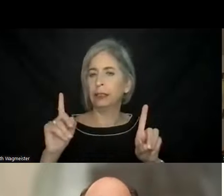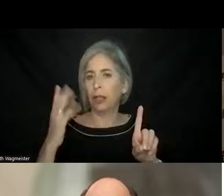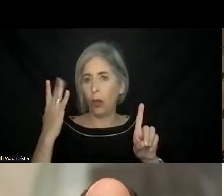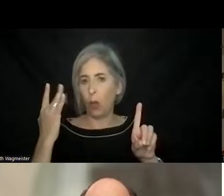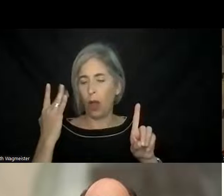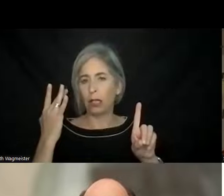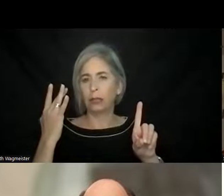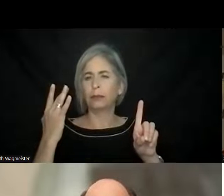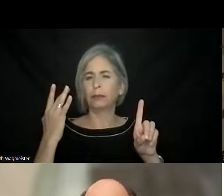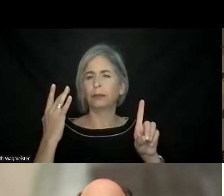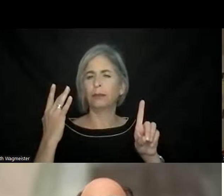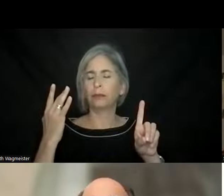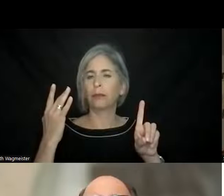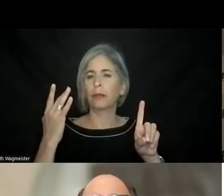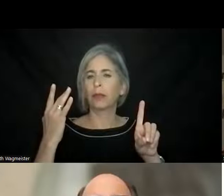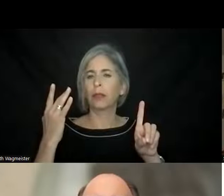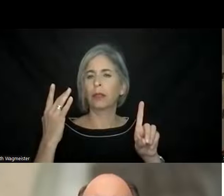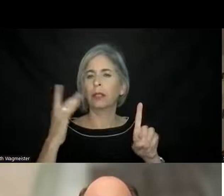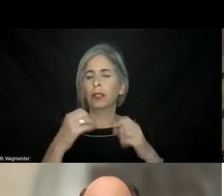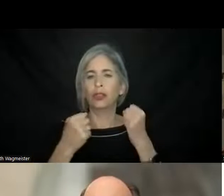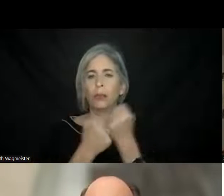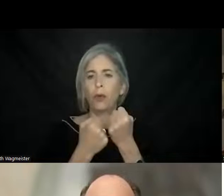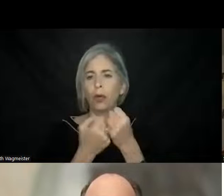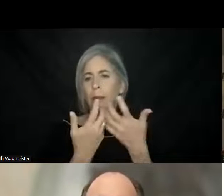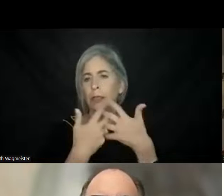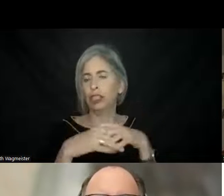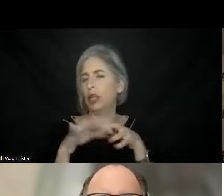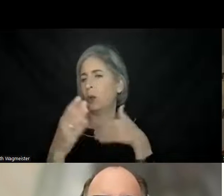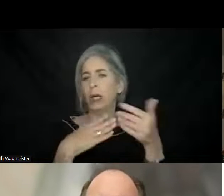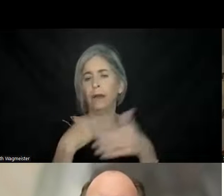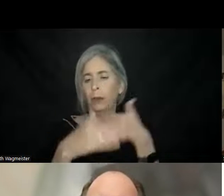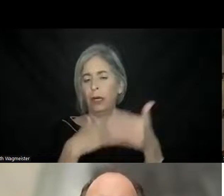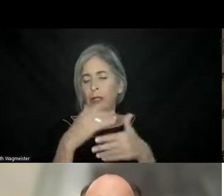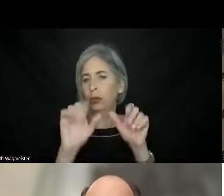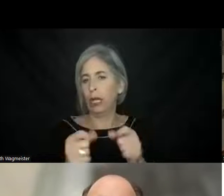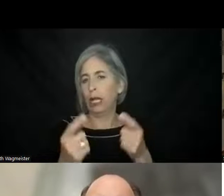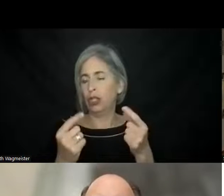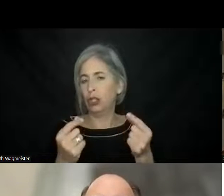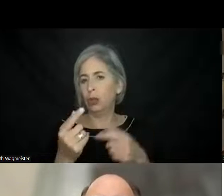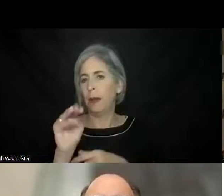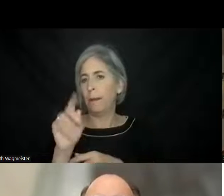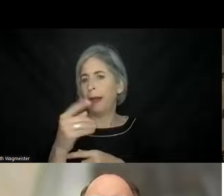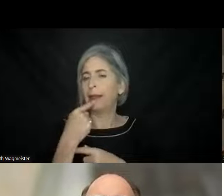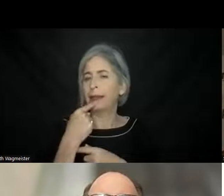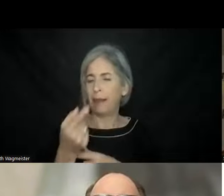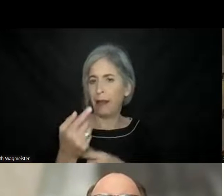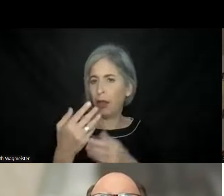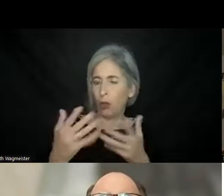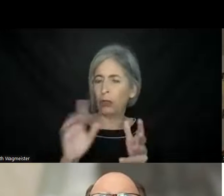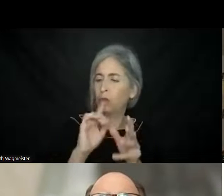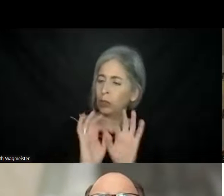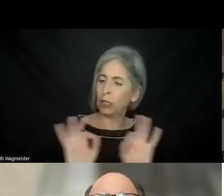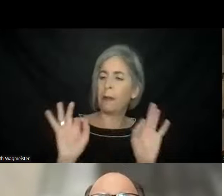of as a supporting tool for machine, whatever processes you can do, as Mike has said, this very